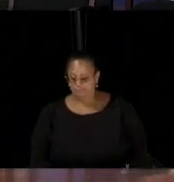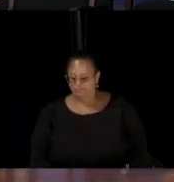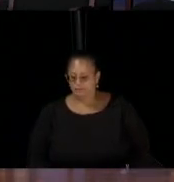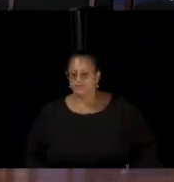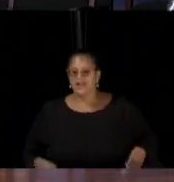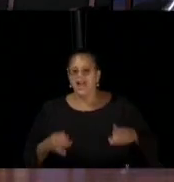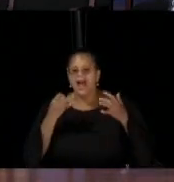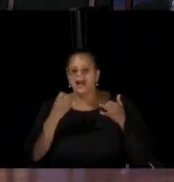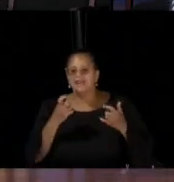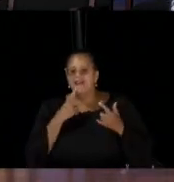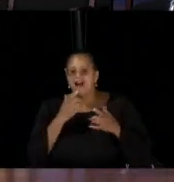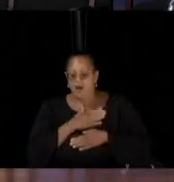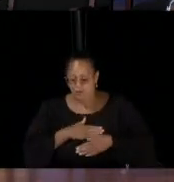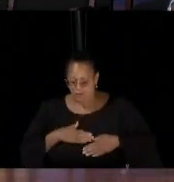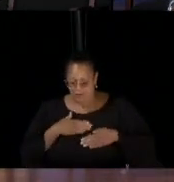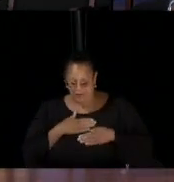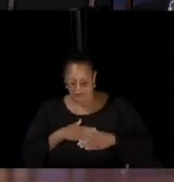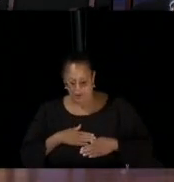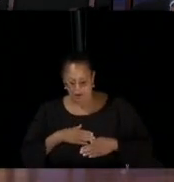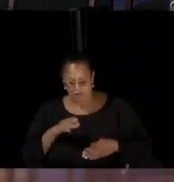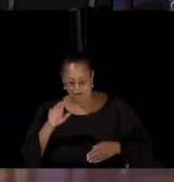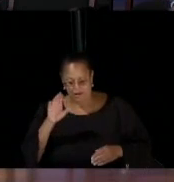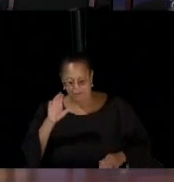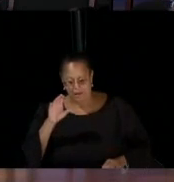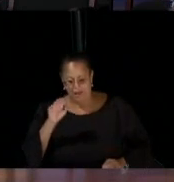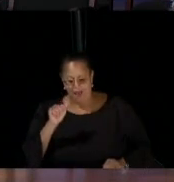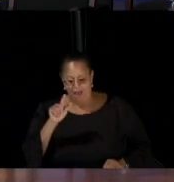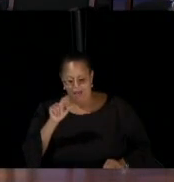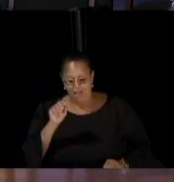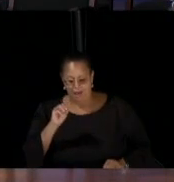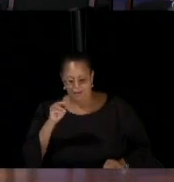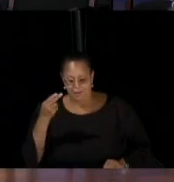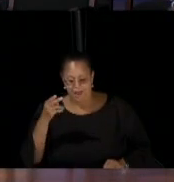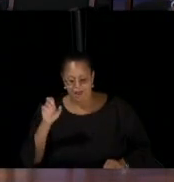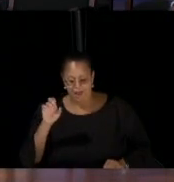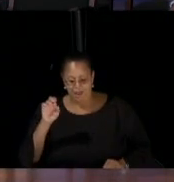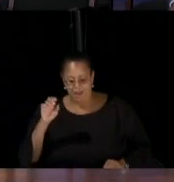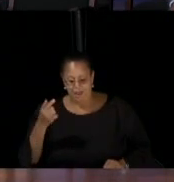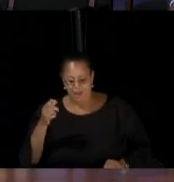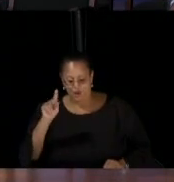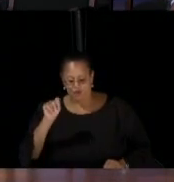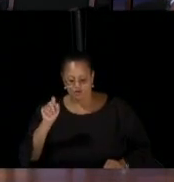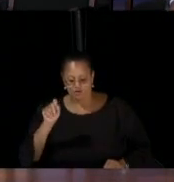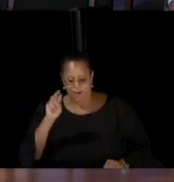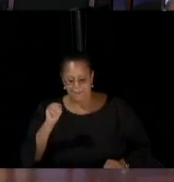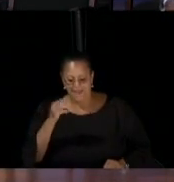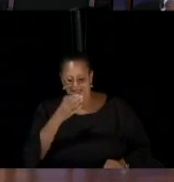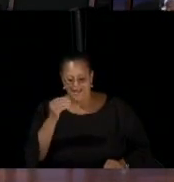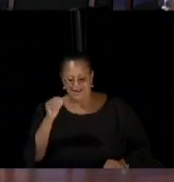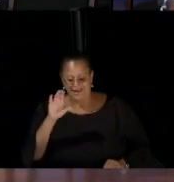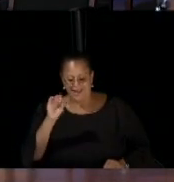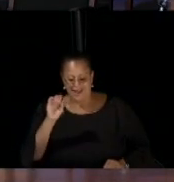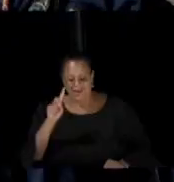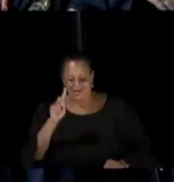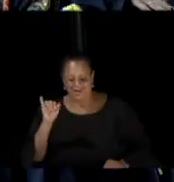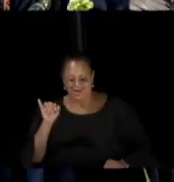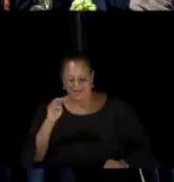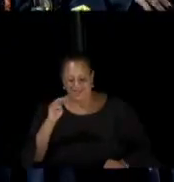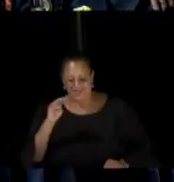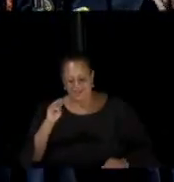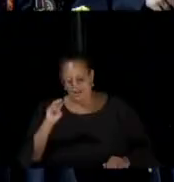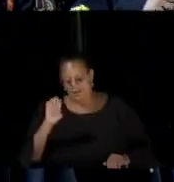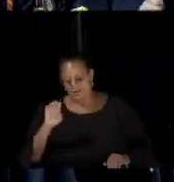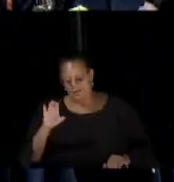And now please welcome Alma Hagstrom and Katie McGeehan to the stage to lead the graduates in the senior tradition.